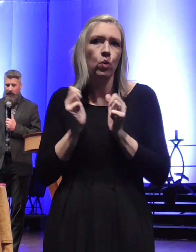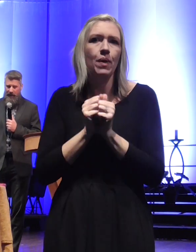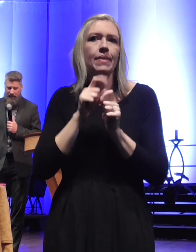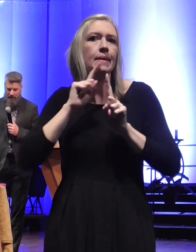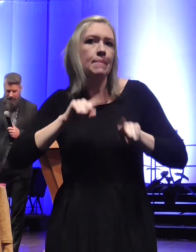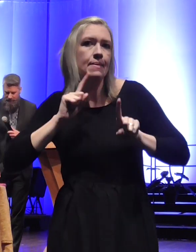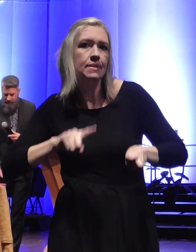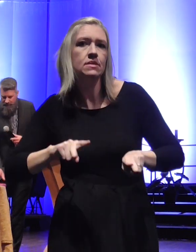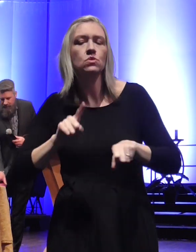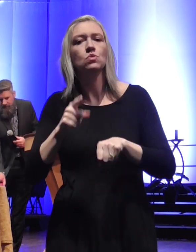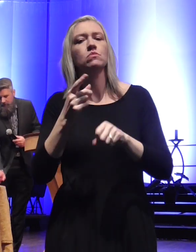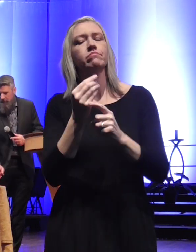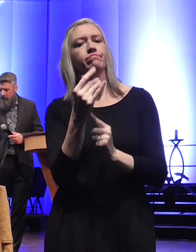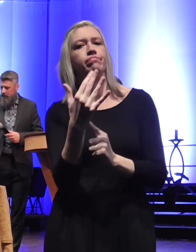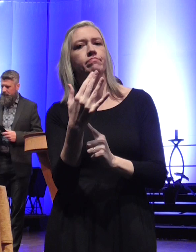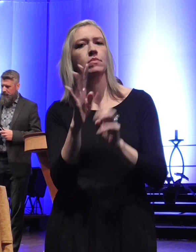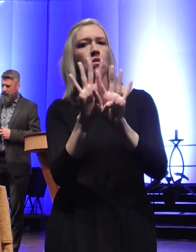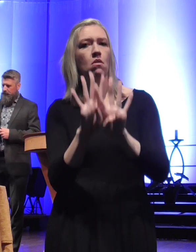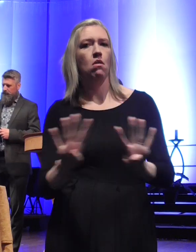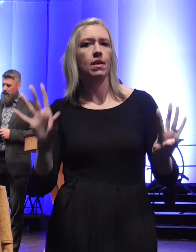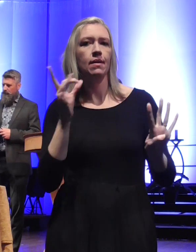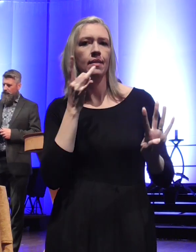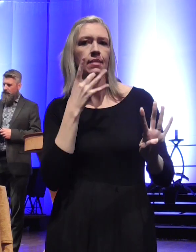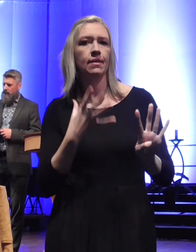kindle the Hanukkah light.